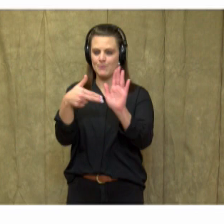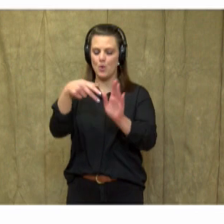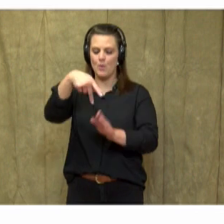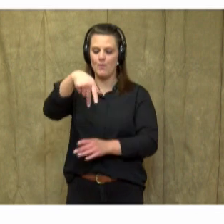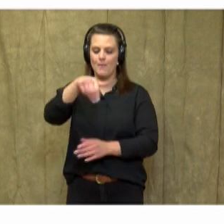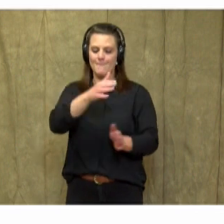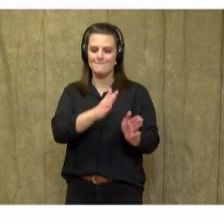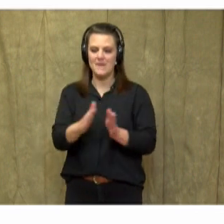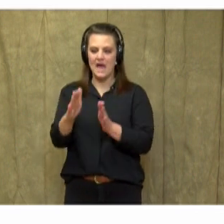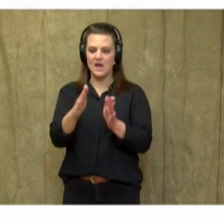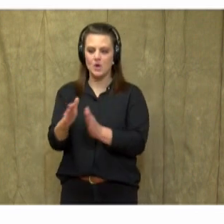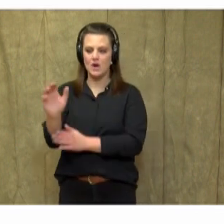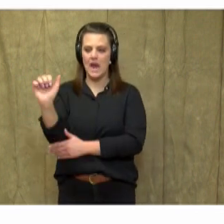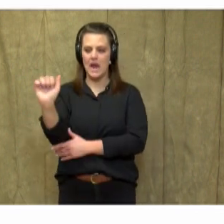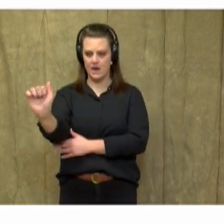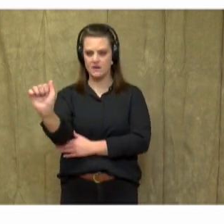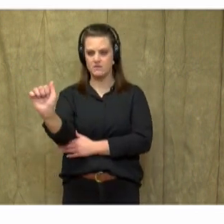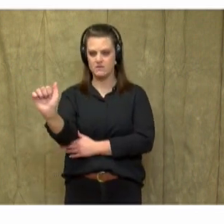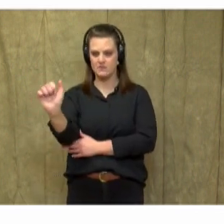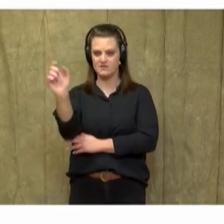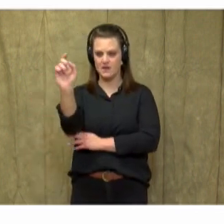pattern A.